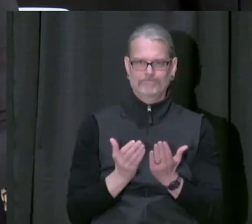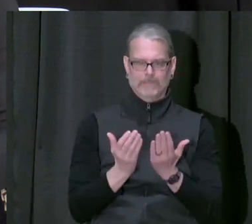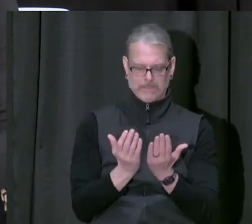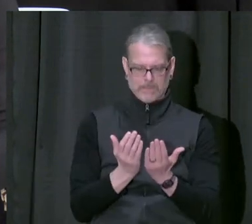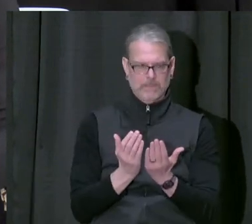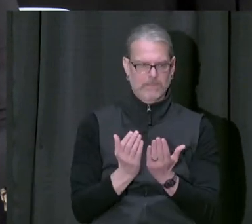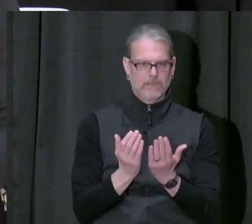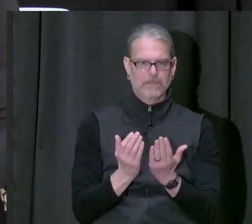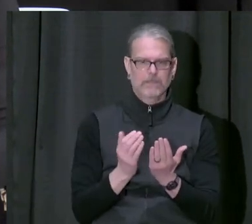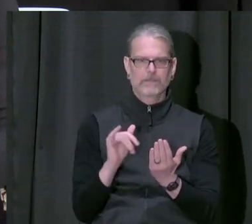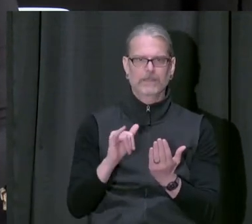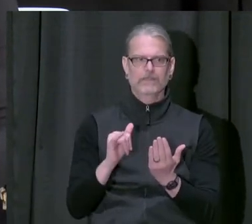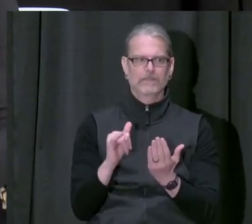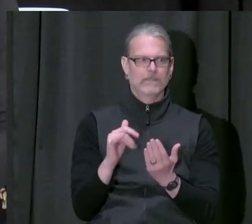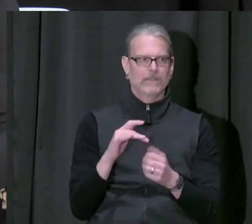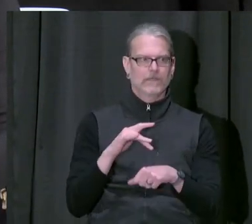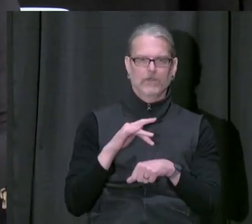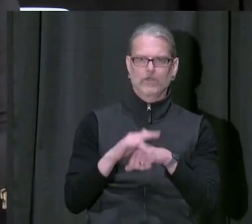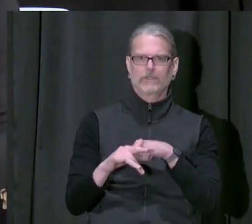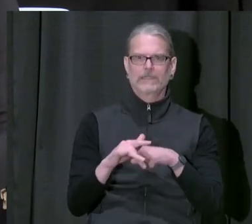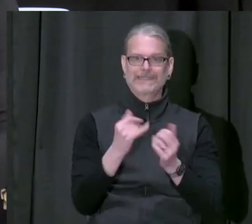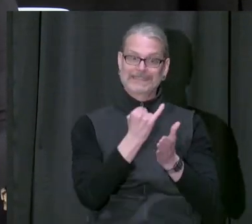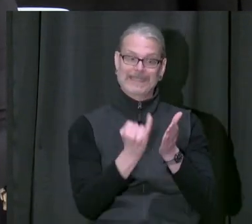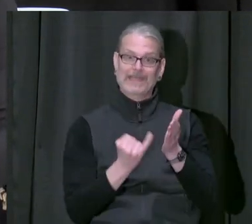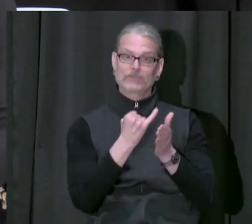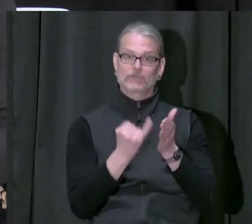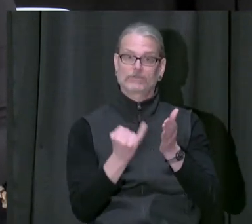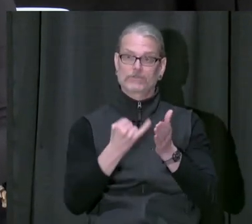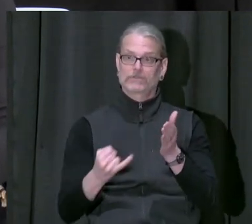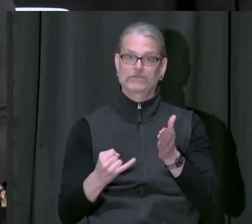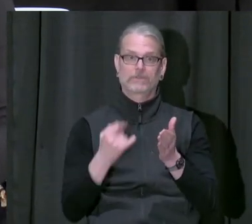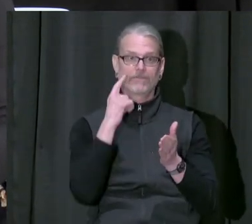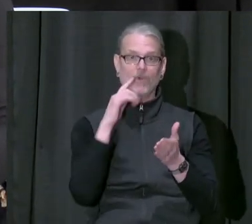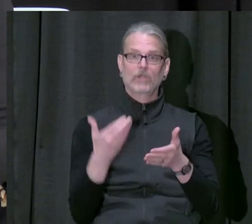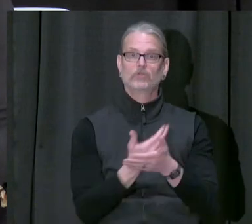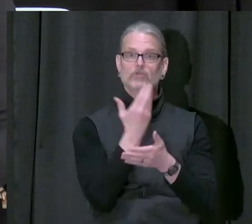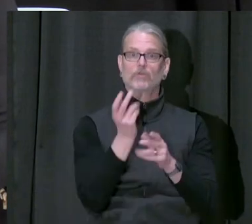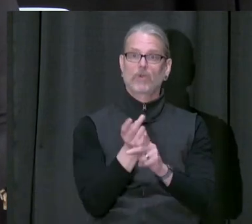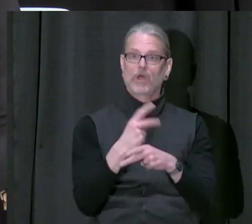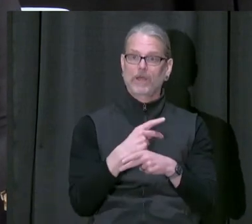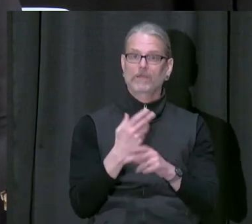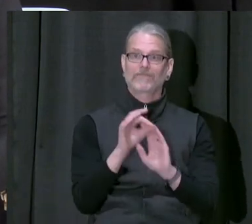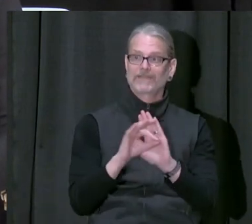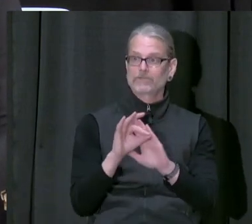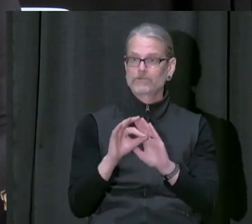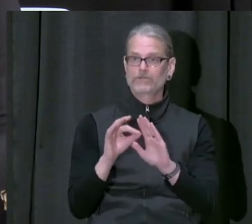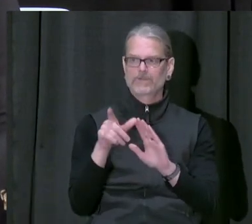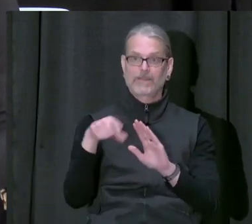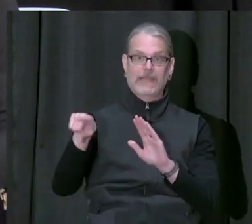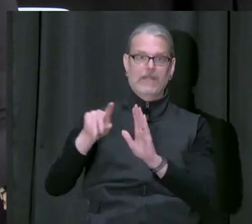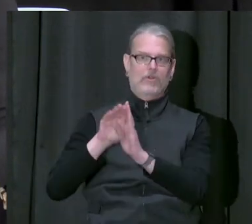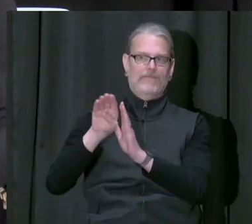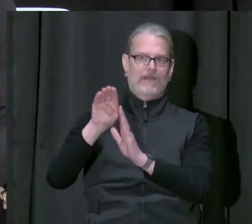know, just very early sketches even sometimes of new products or features that they're developing